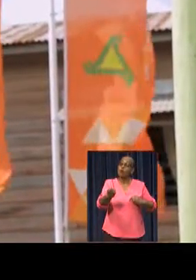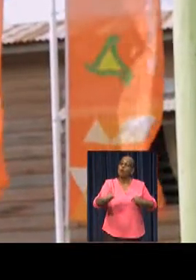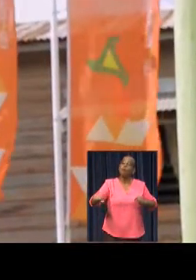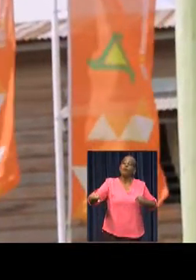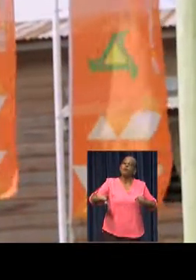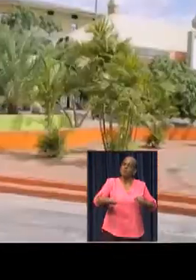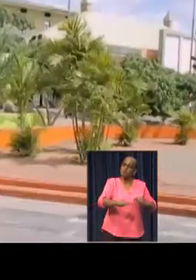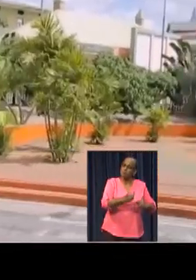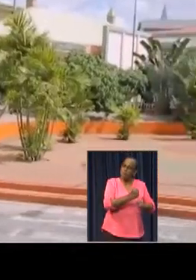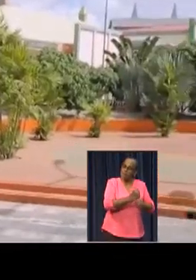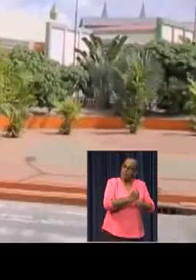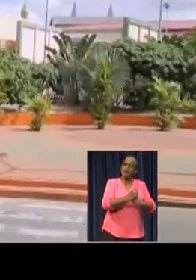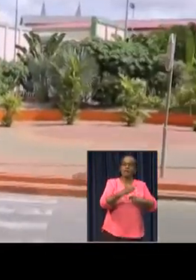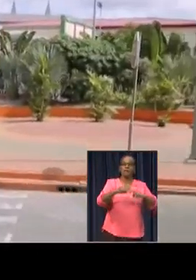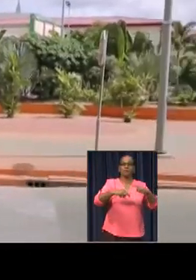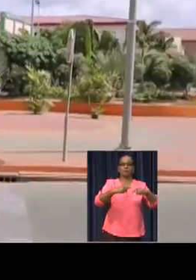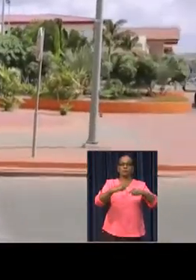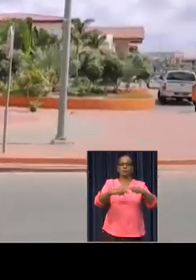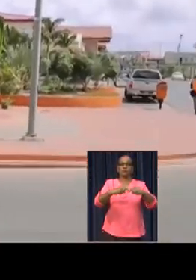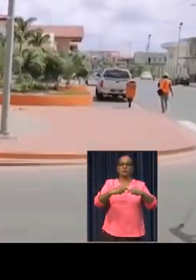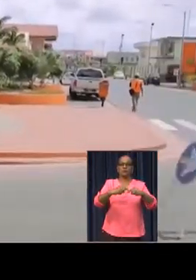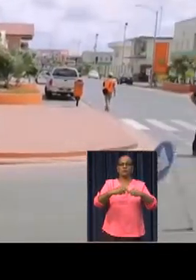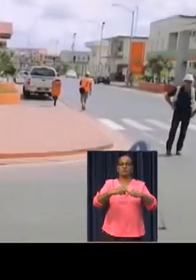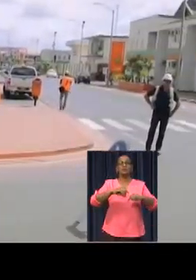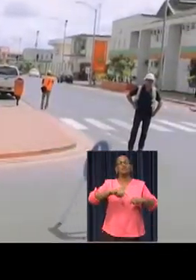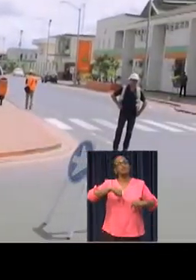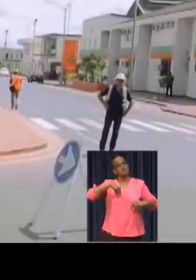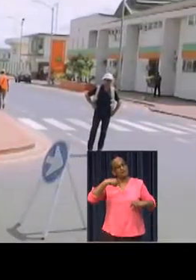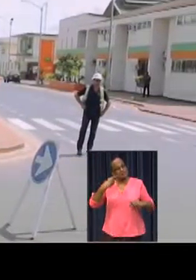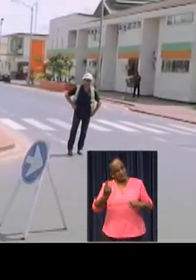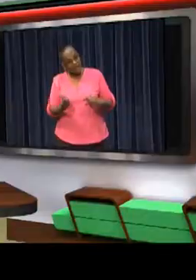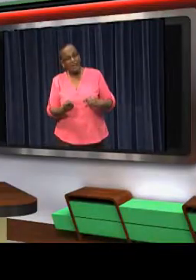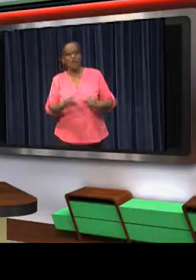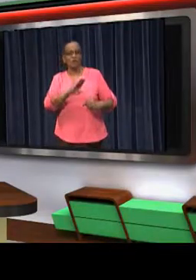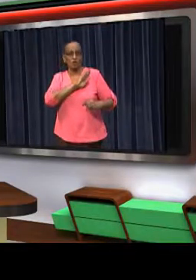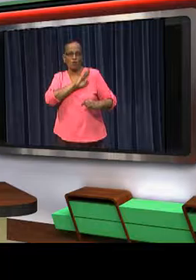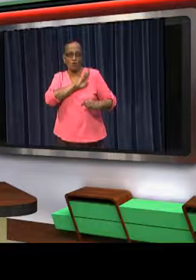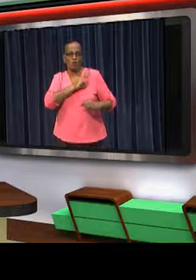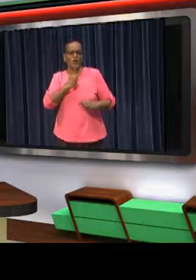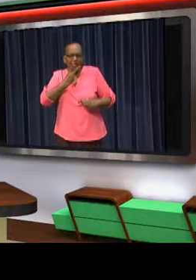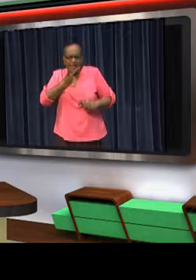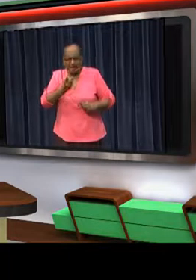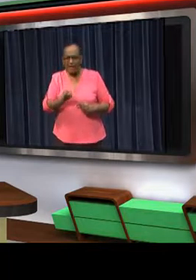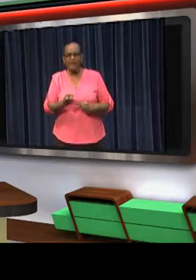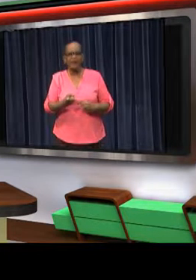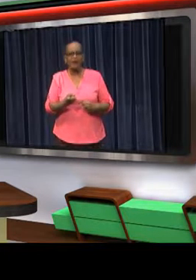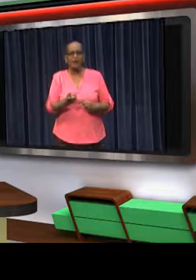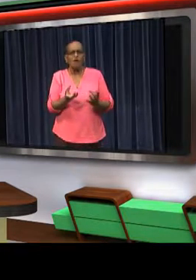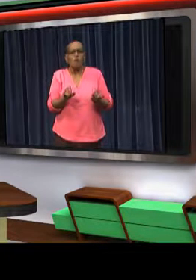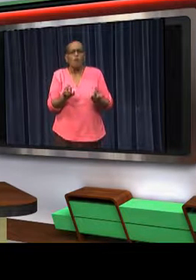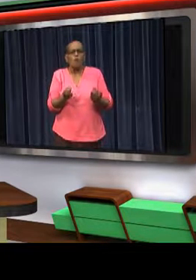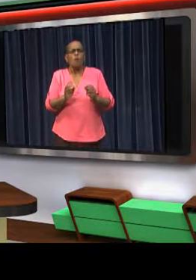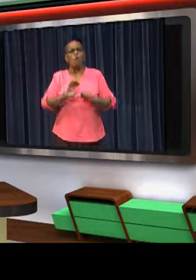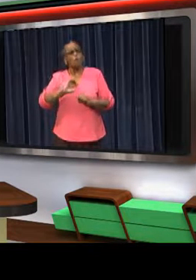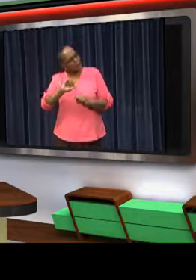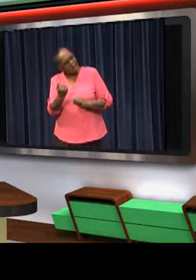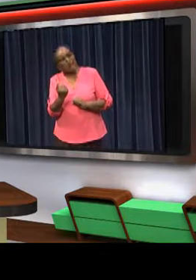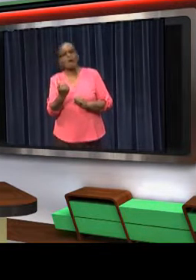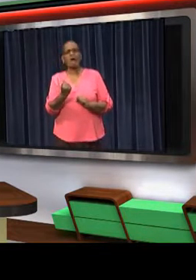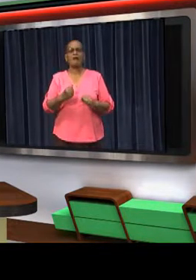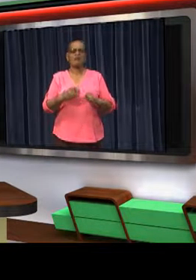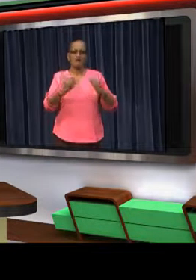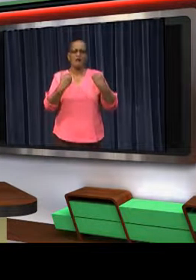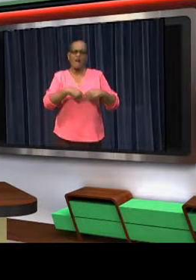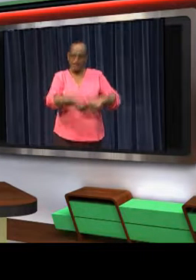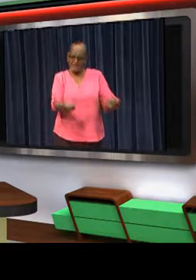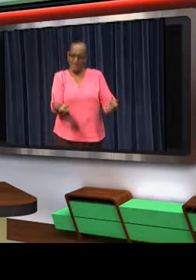delivery, quality, and price to be invited to participate in the procurement, or it will